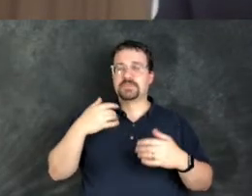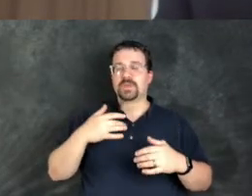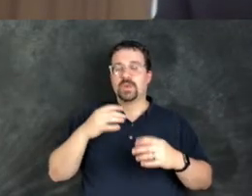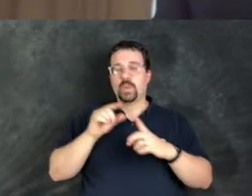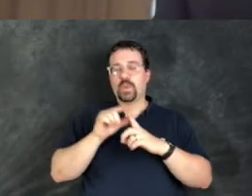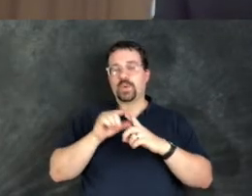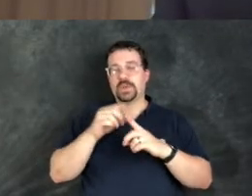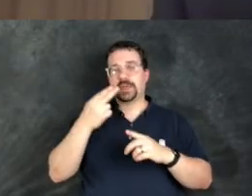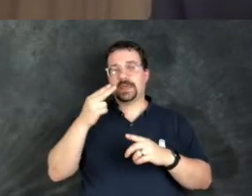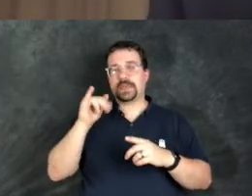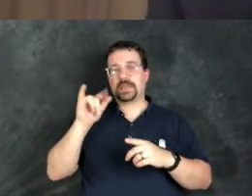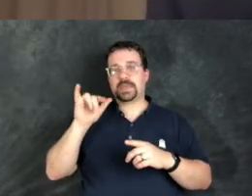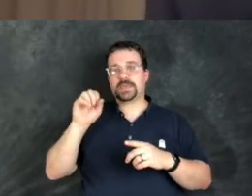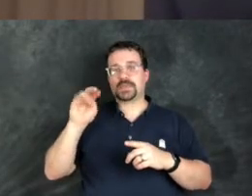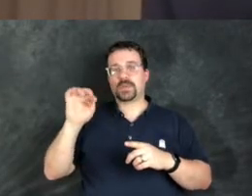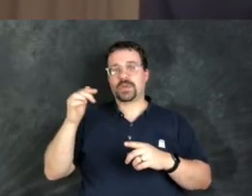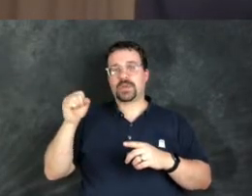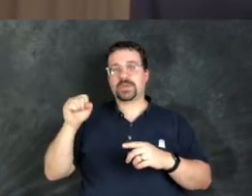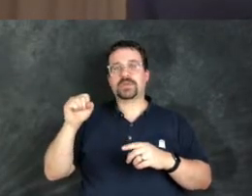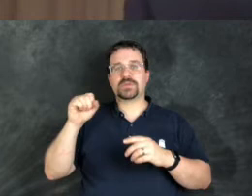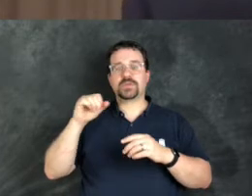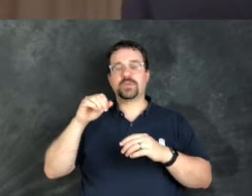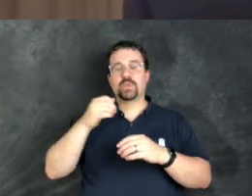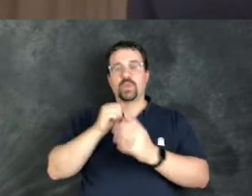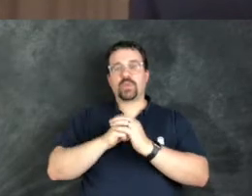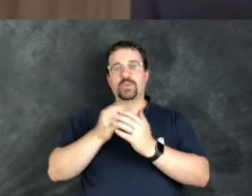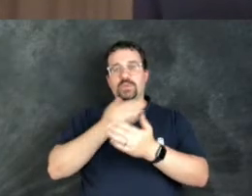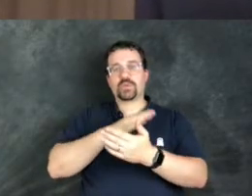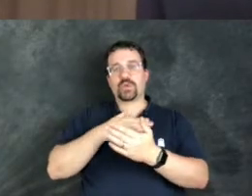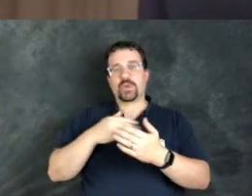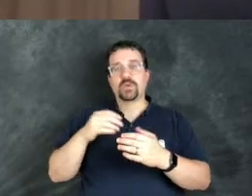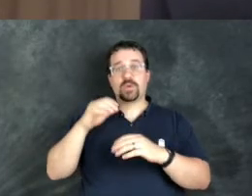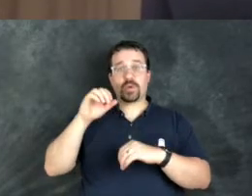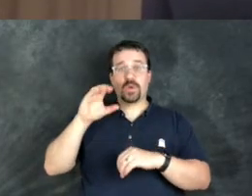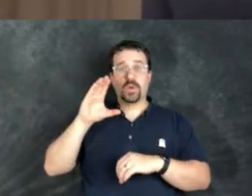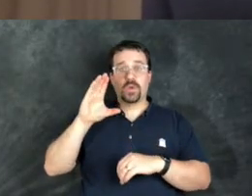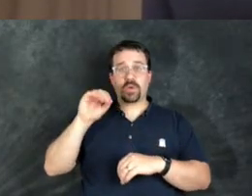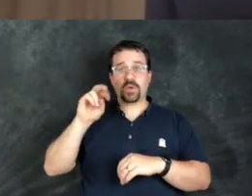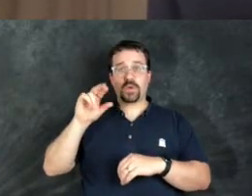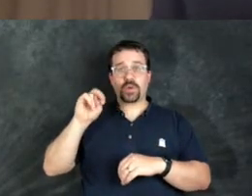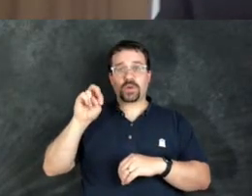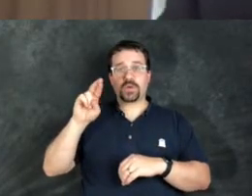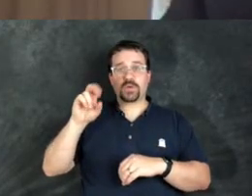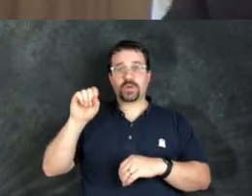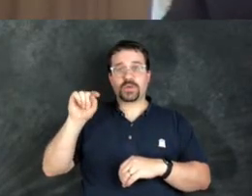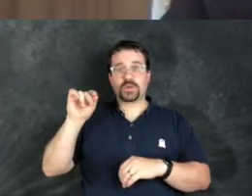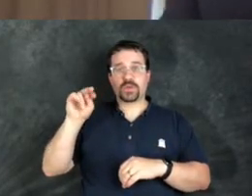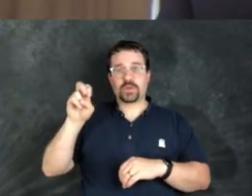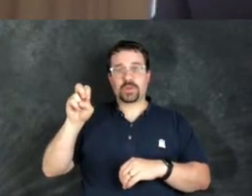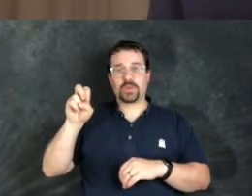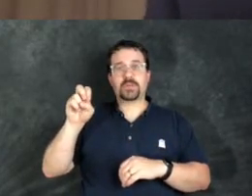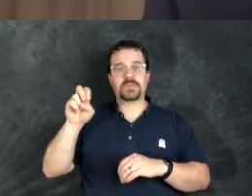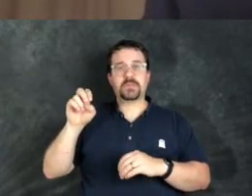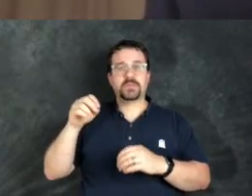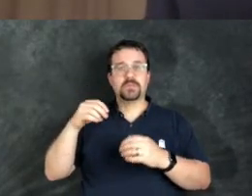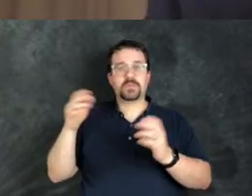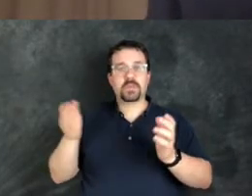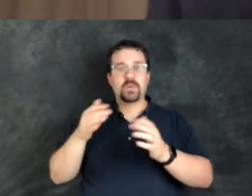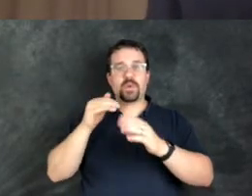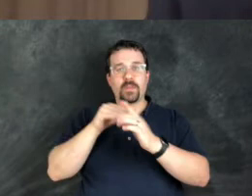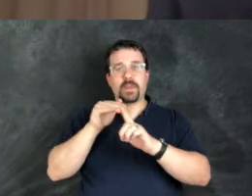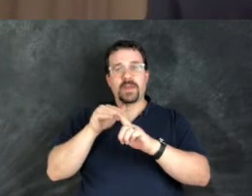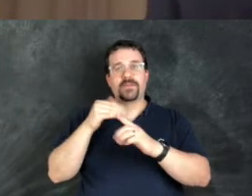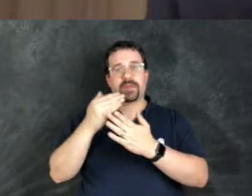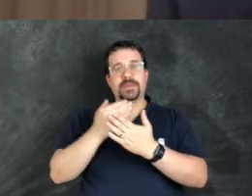Hillsong's classic worship song, Cornerstone, would be an encouraging reminder of